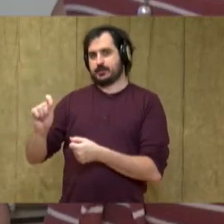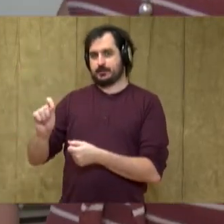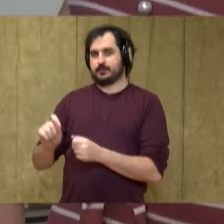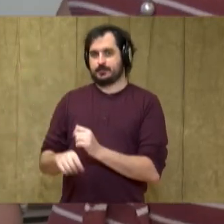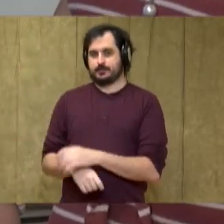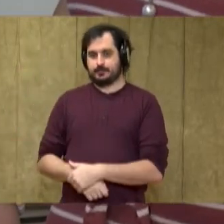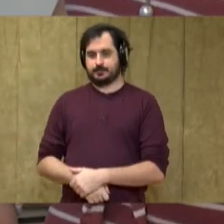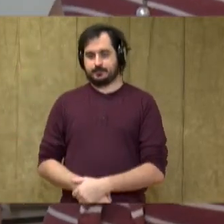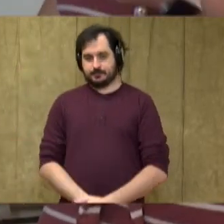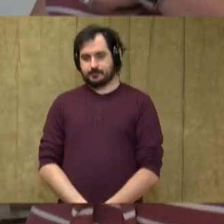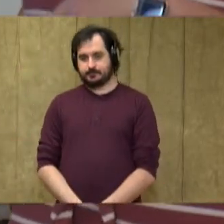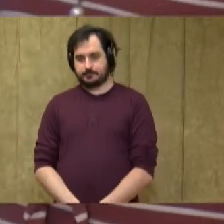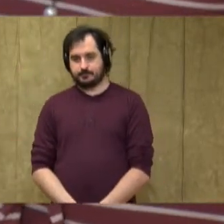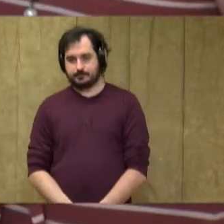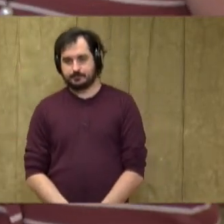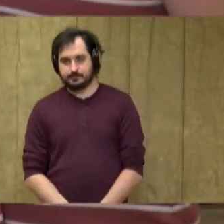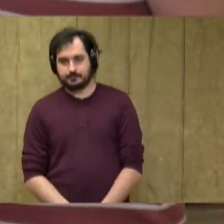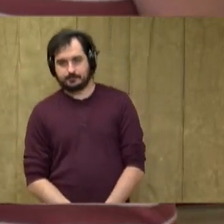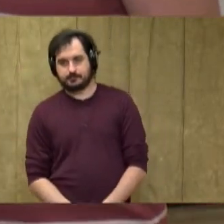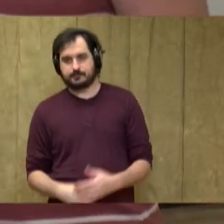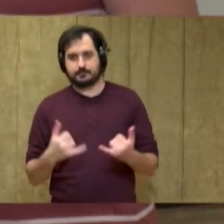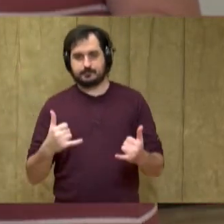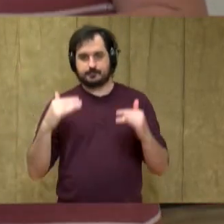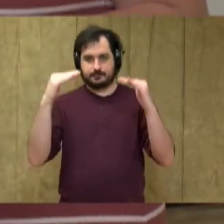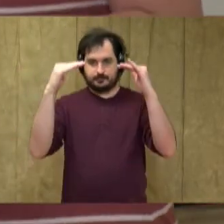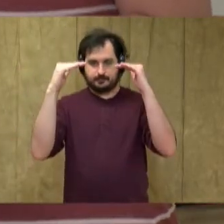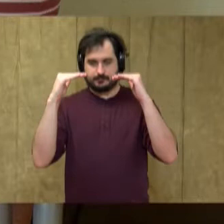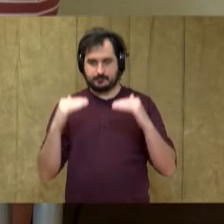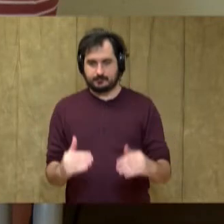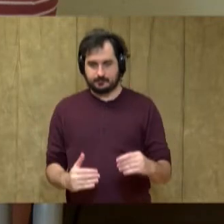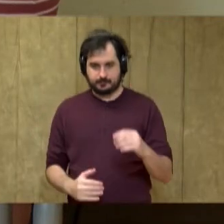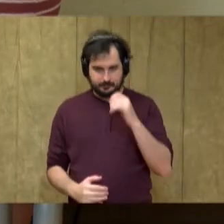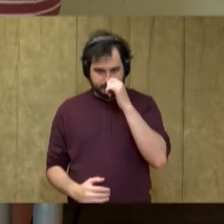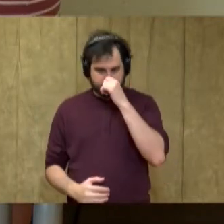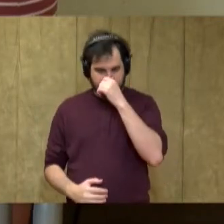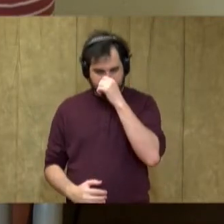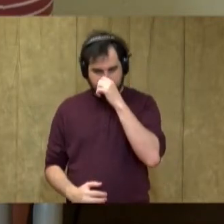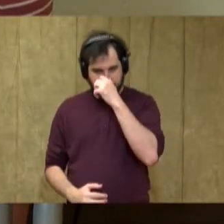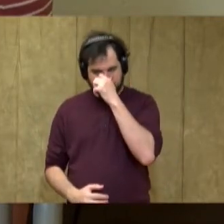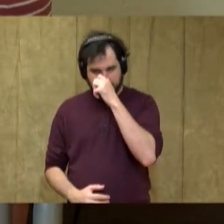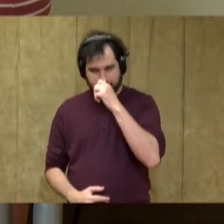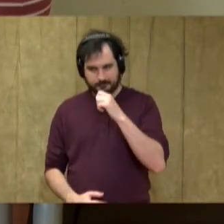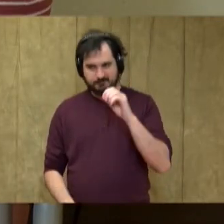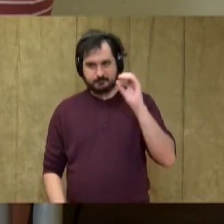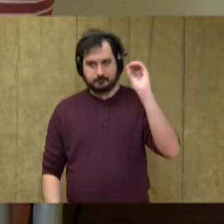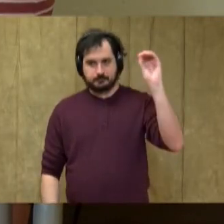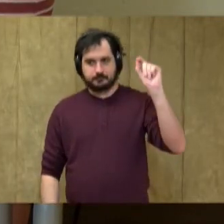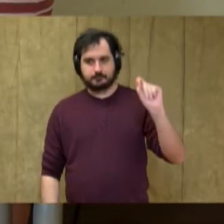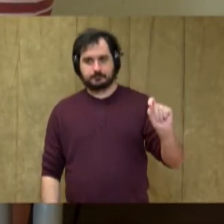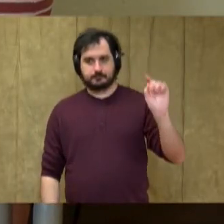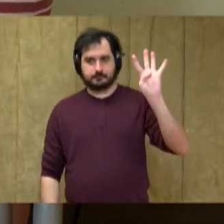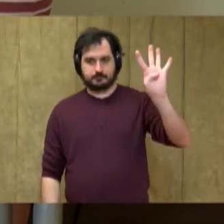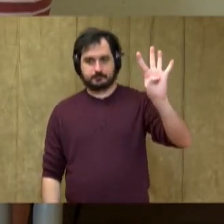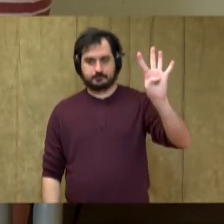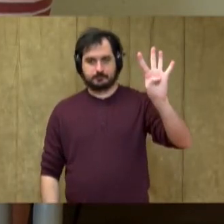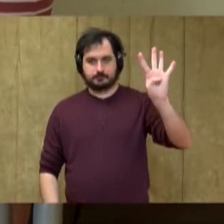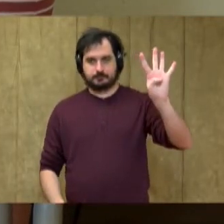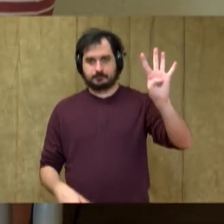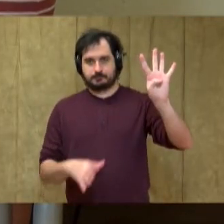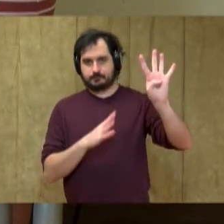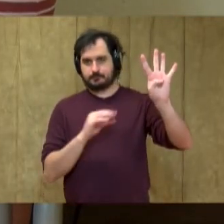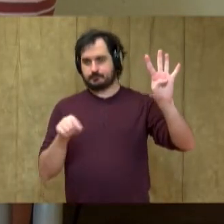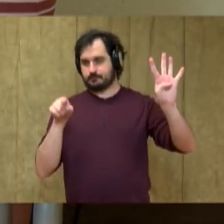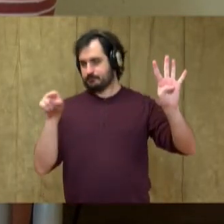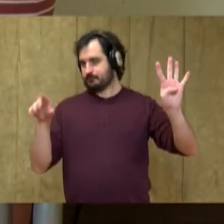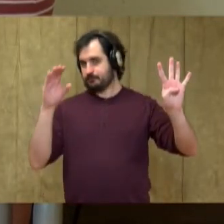All right, let's do this one. We have 40 hundredths and we have 4/10. What I